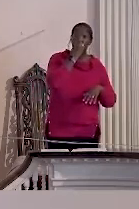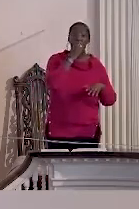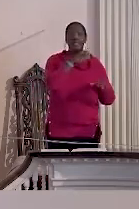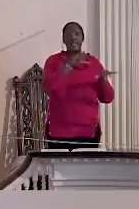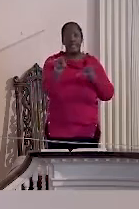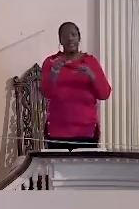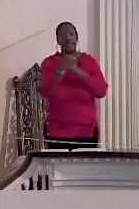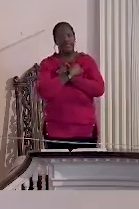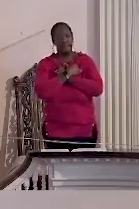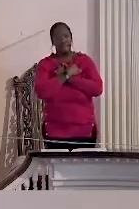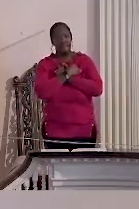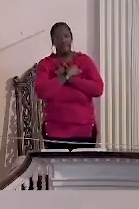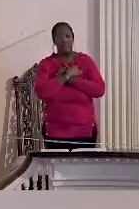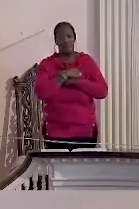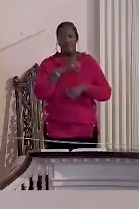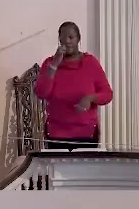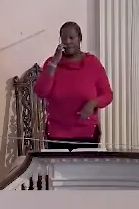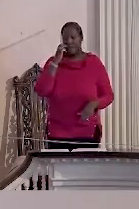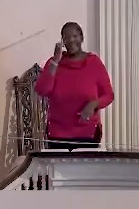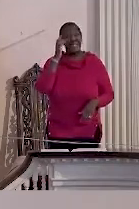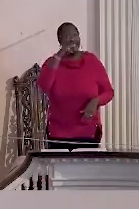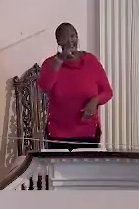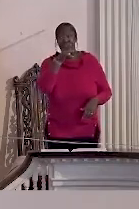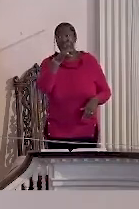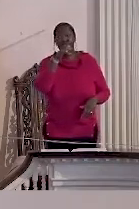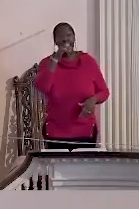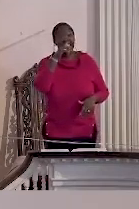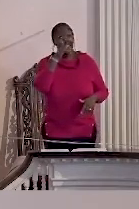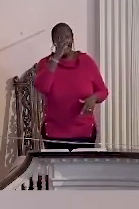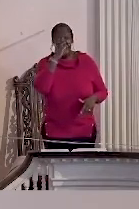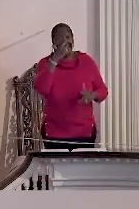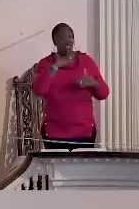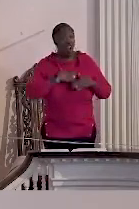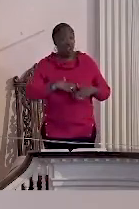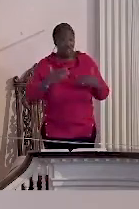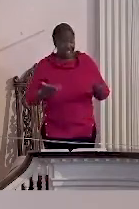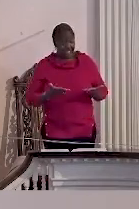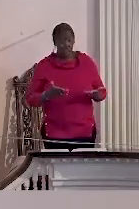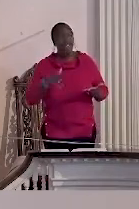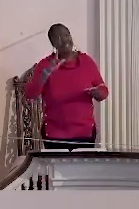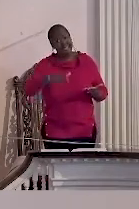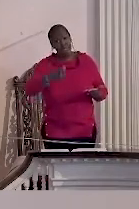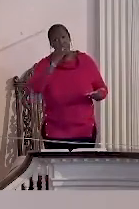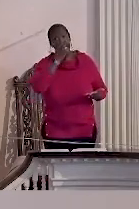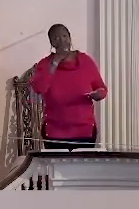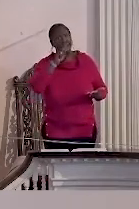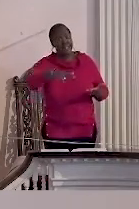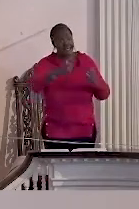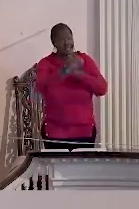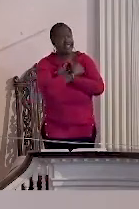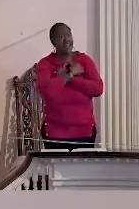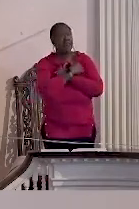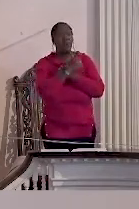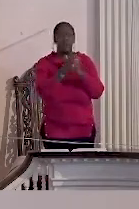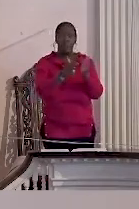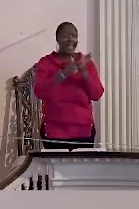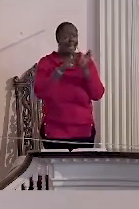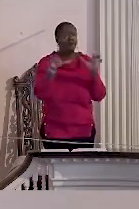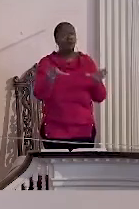Mr. Dixon, hungry kids at Truesdell need to eat because they need love. We have to do